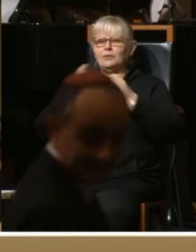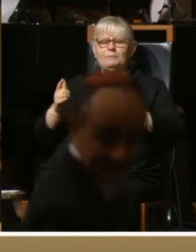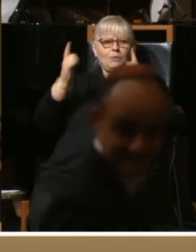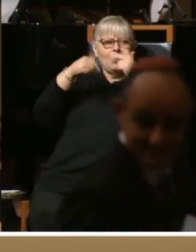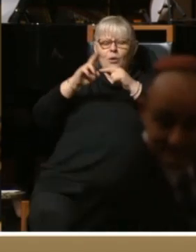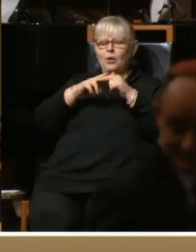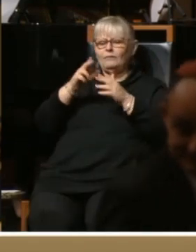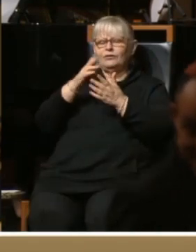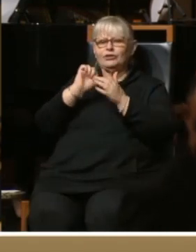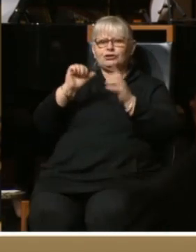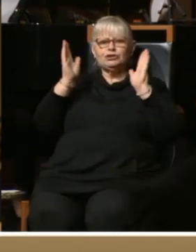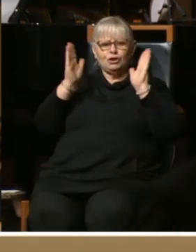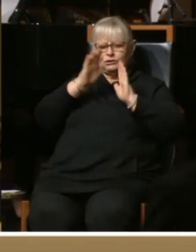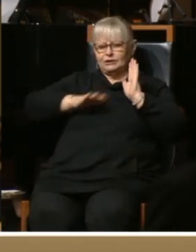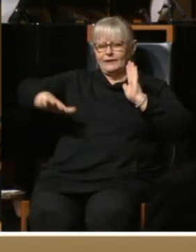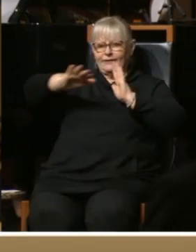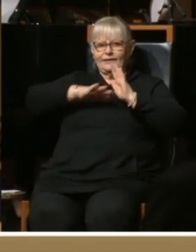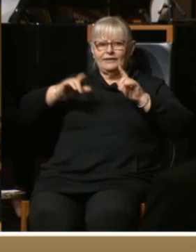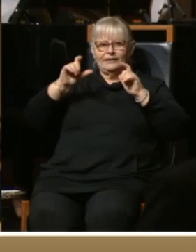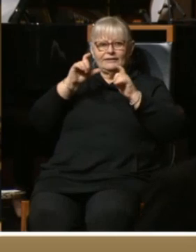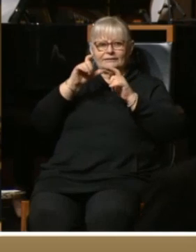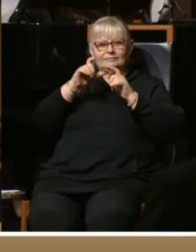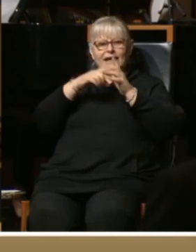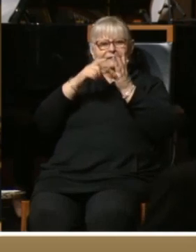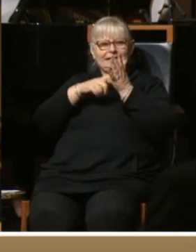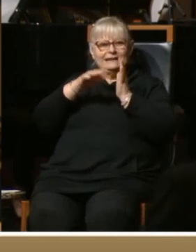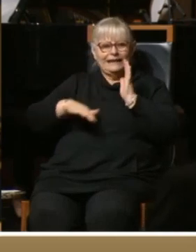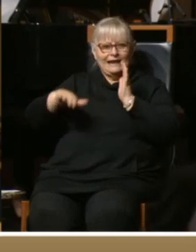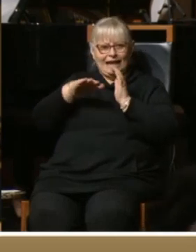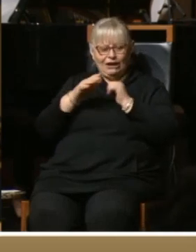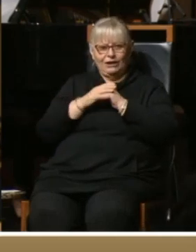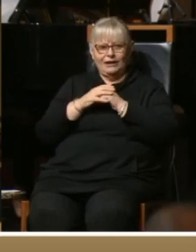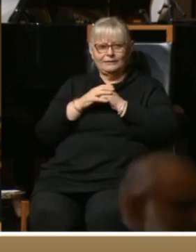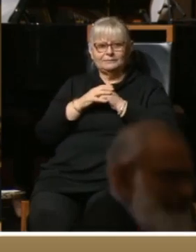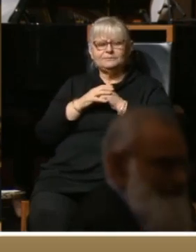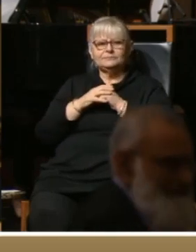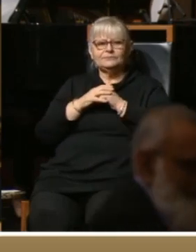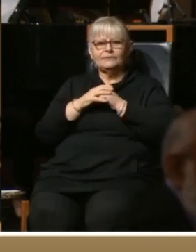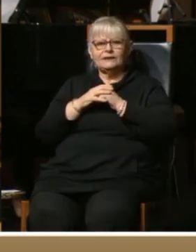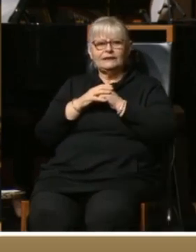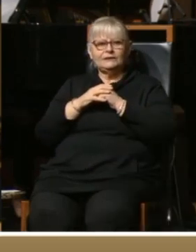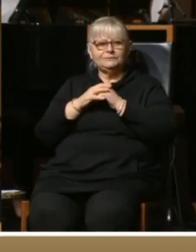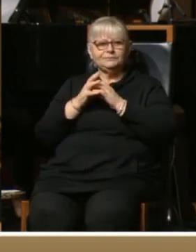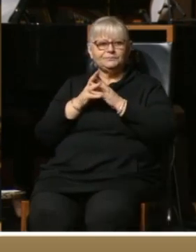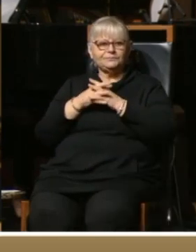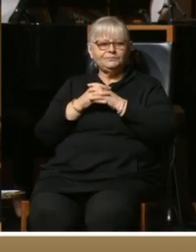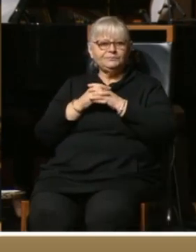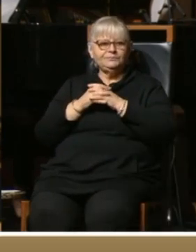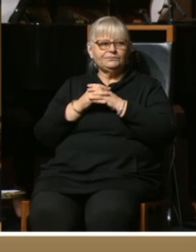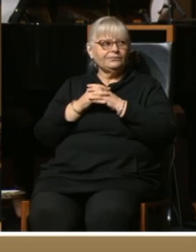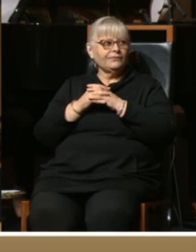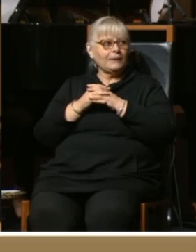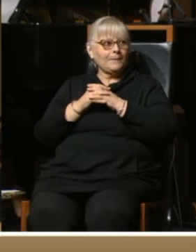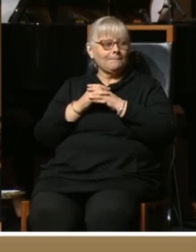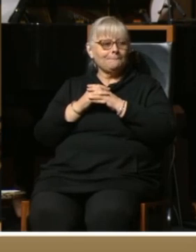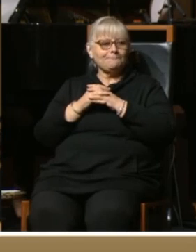the Catholic Archdiocese of Canberra and Goulburn, Bishop Mark Short of the Anglican Diocese of Canberra and Goulburn, and Mr Robbie Tulip of the Uniting Church Synod